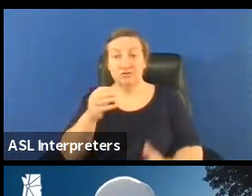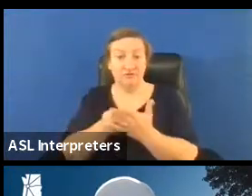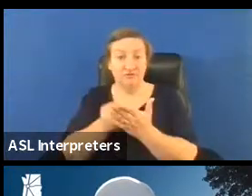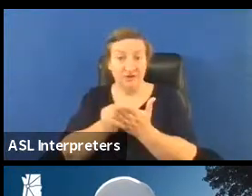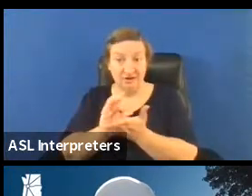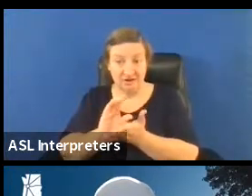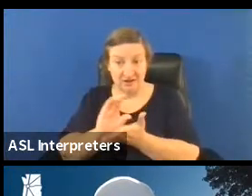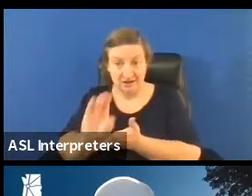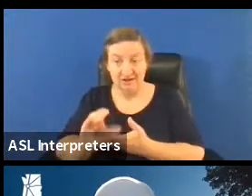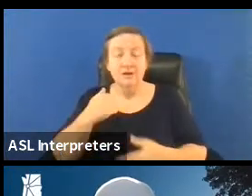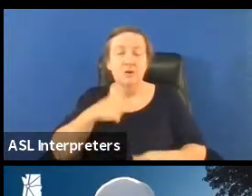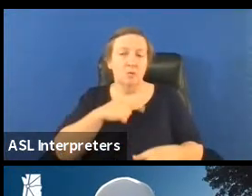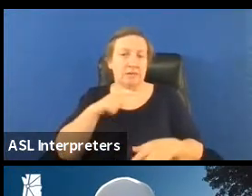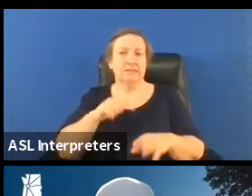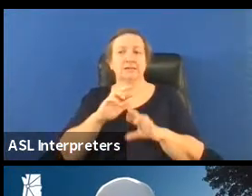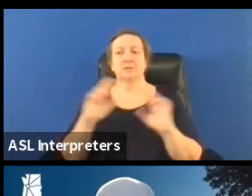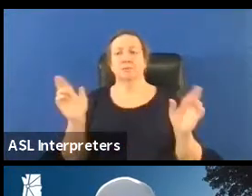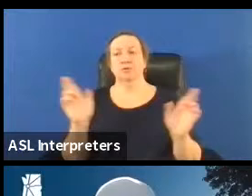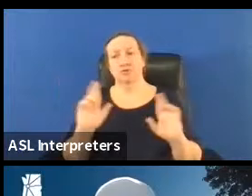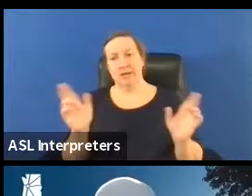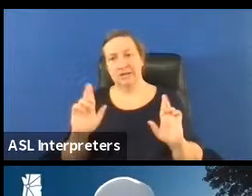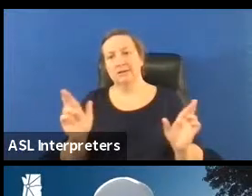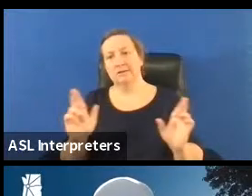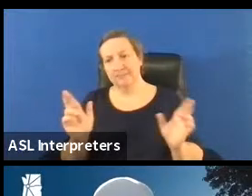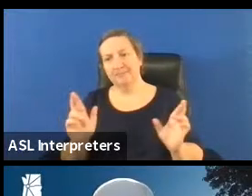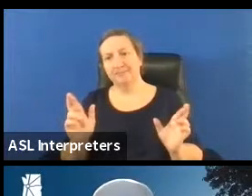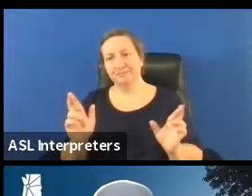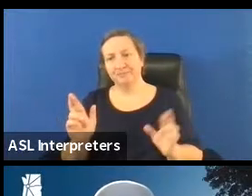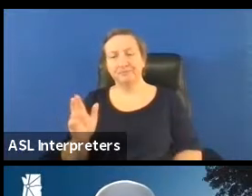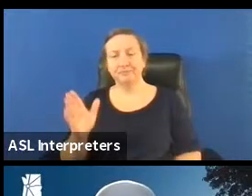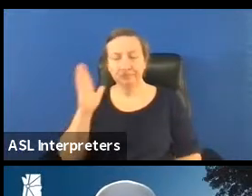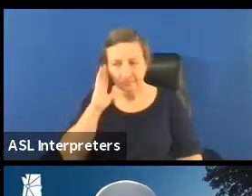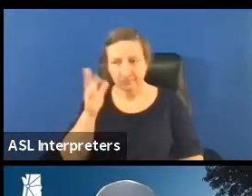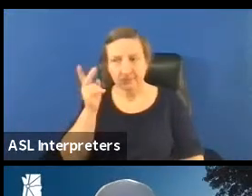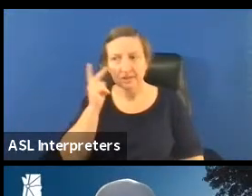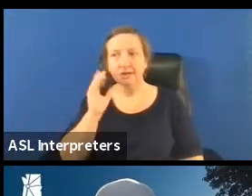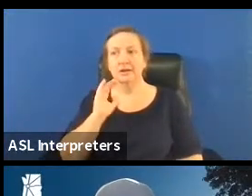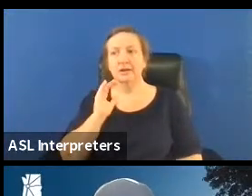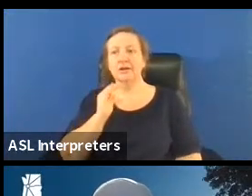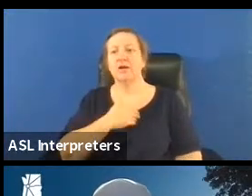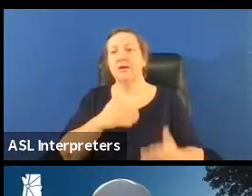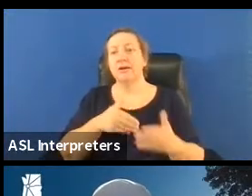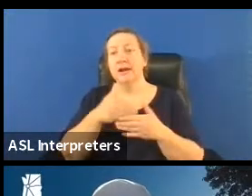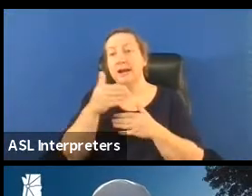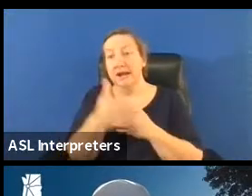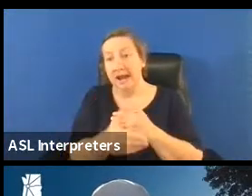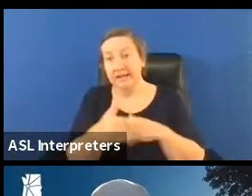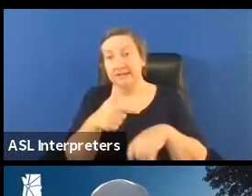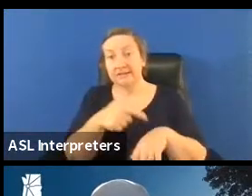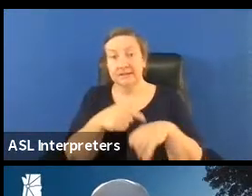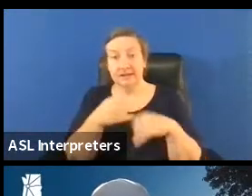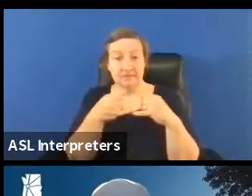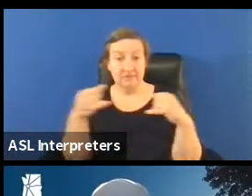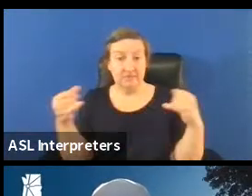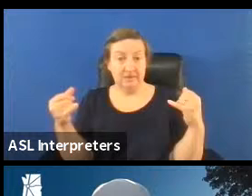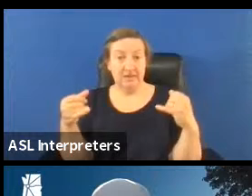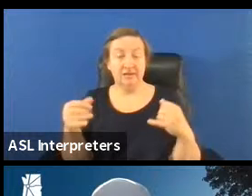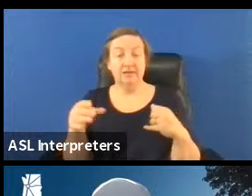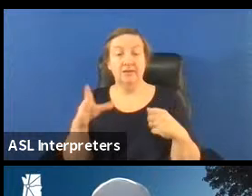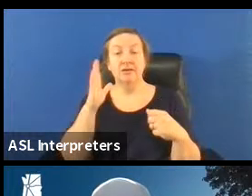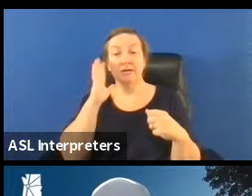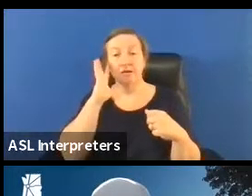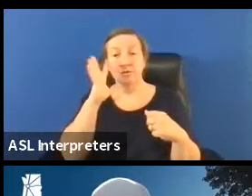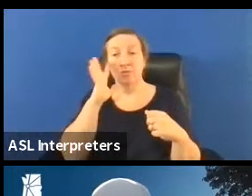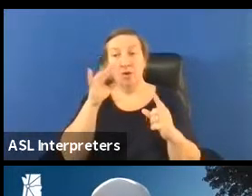be ready. And you will see our next extended timeline will be speaking